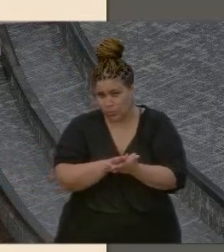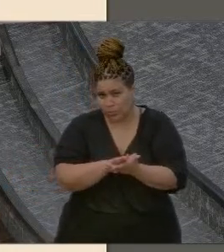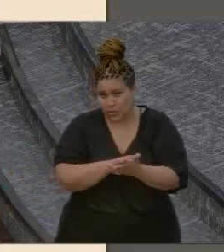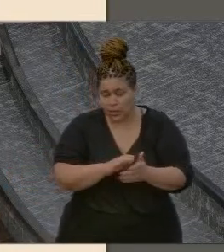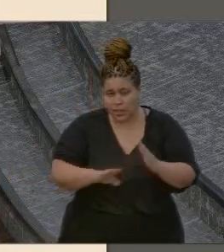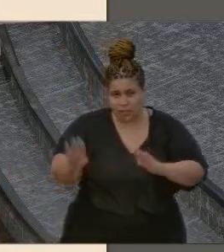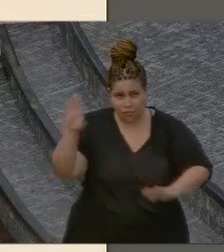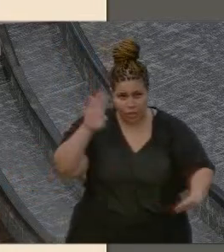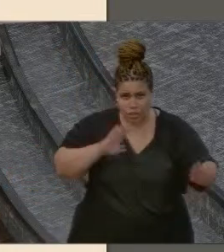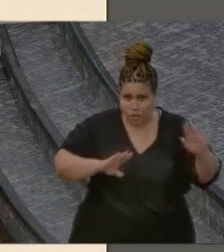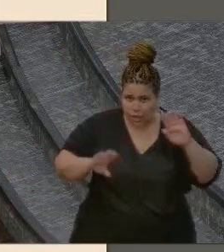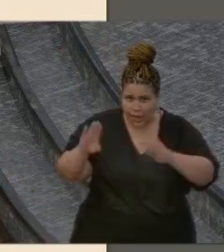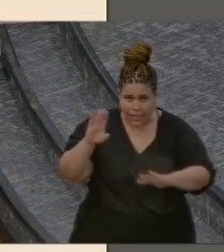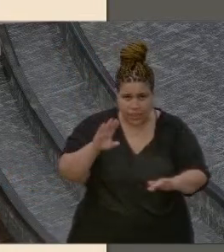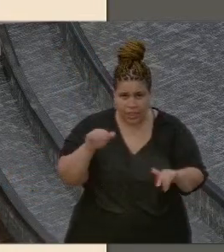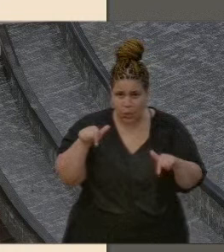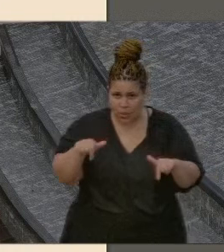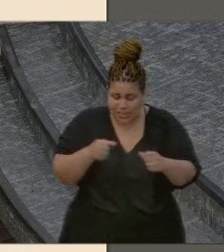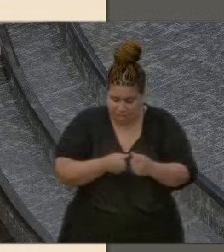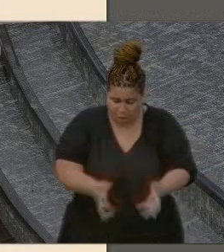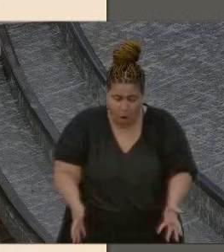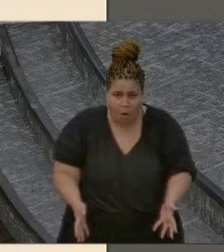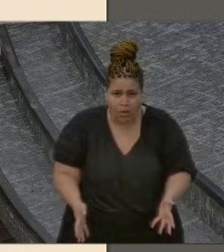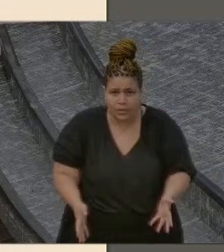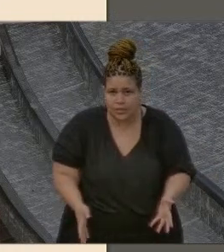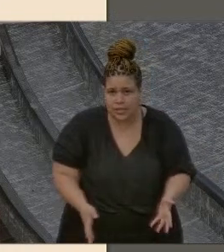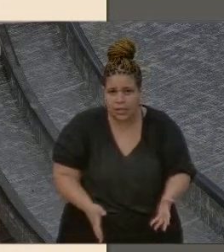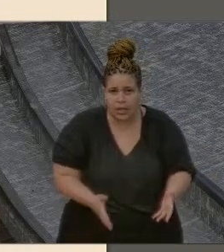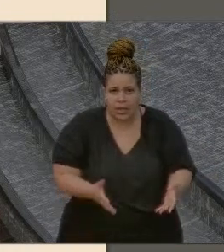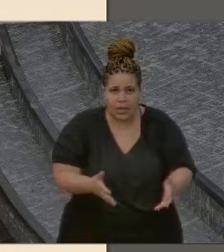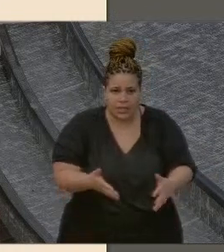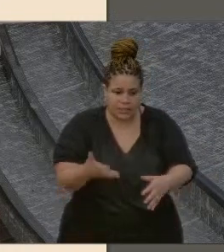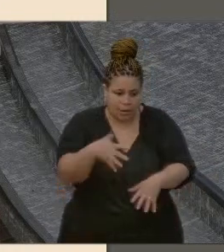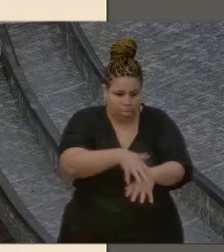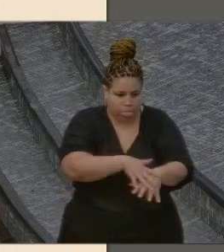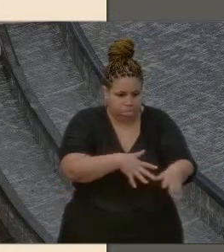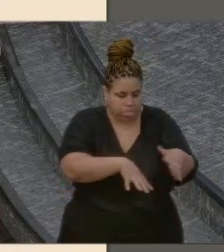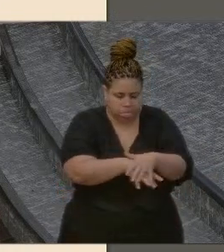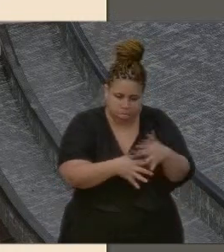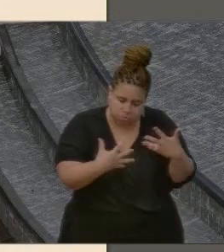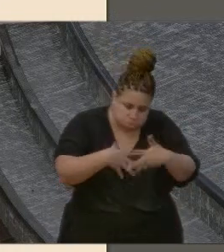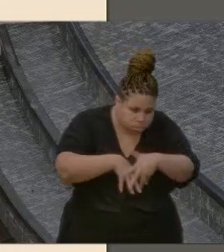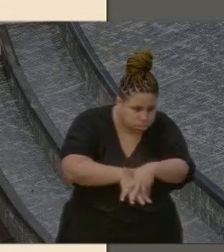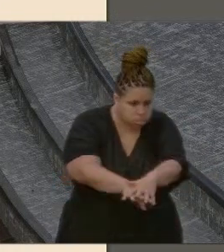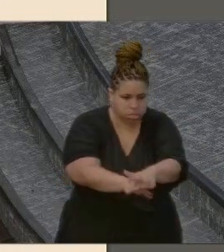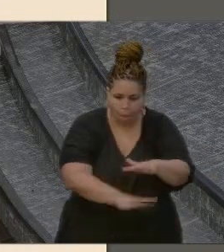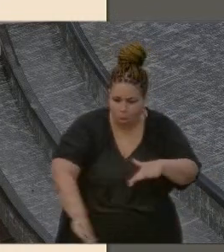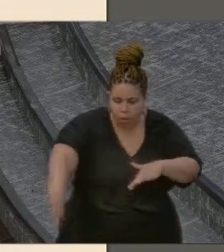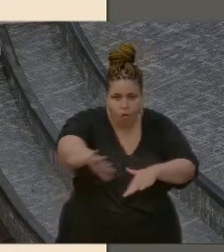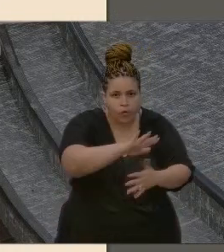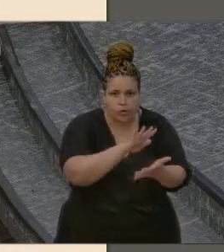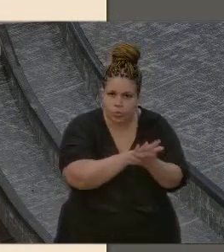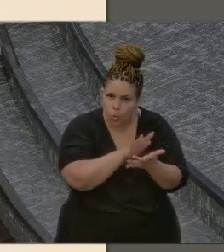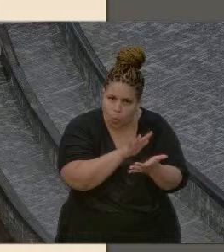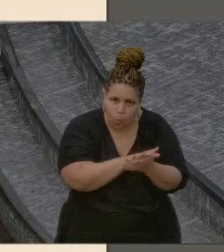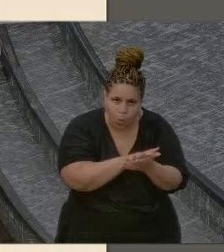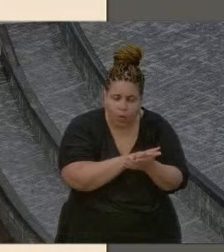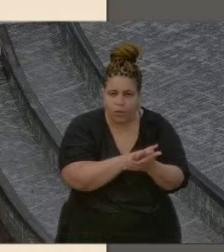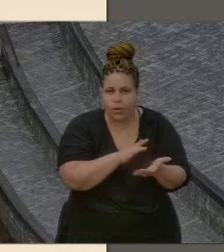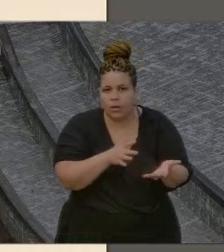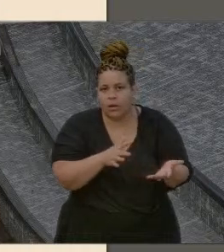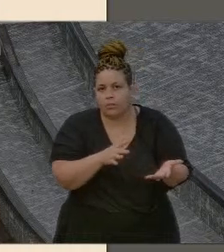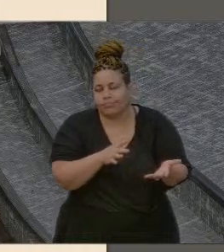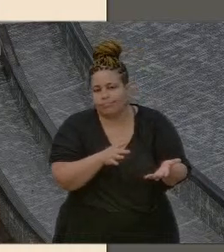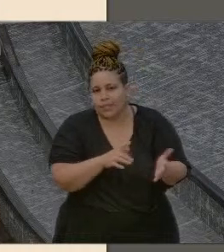learning loss can spill over into school discipline. This was brought up in the prior report,